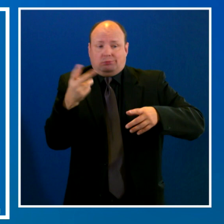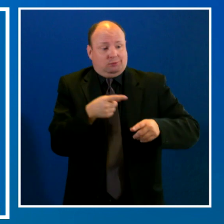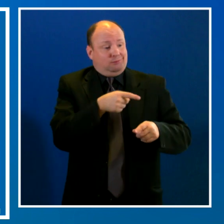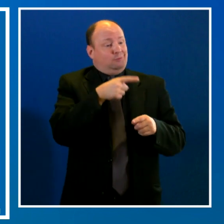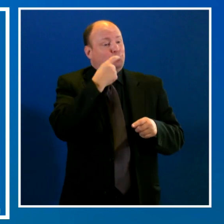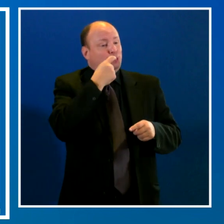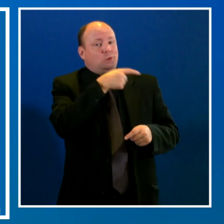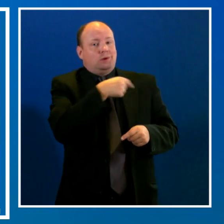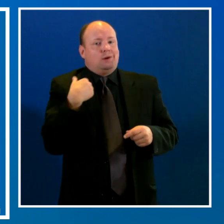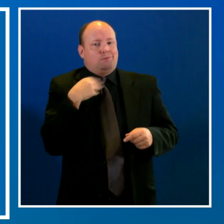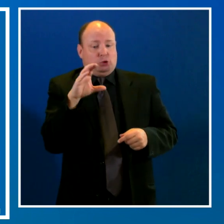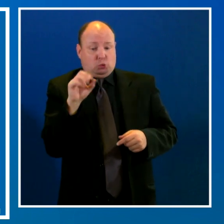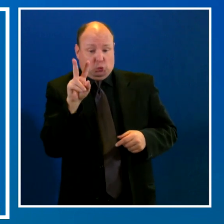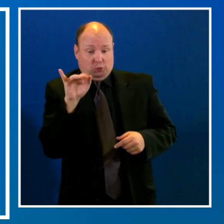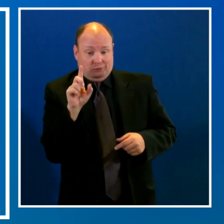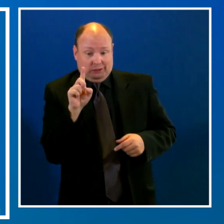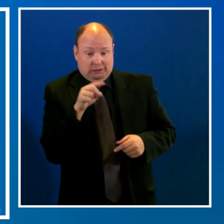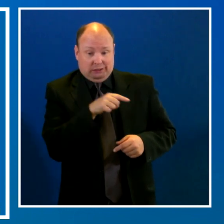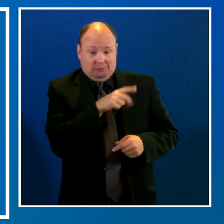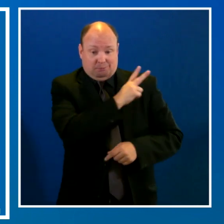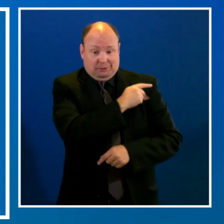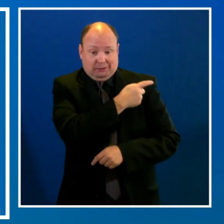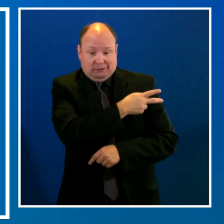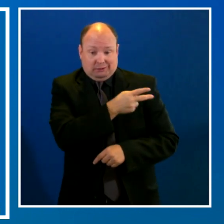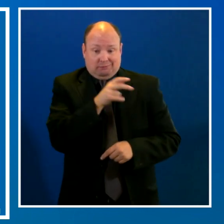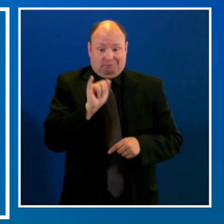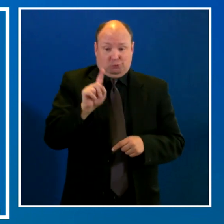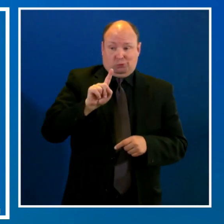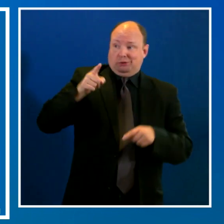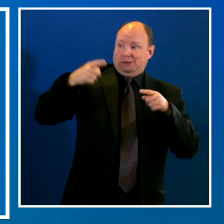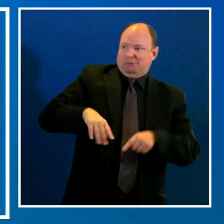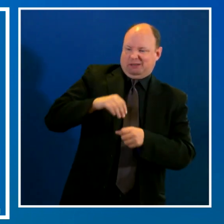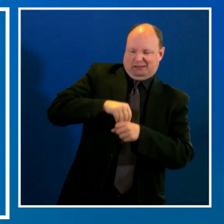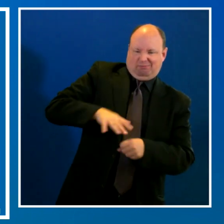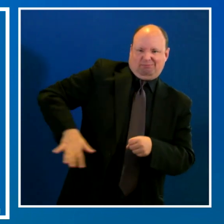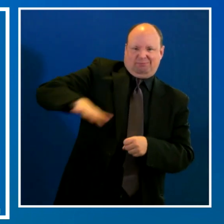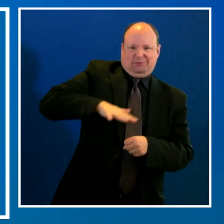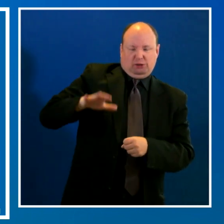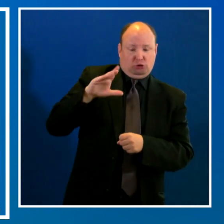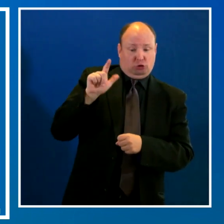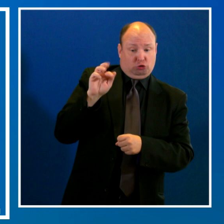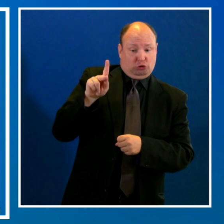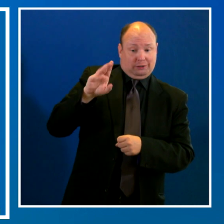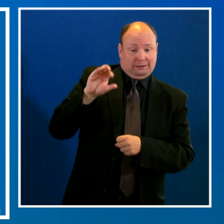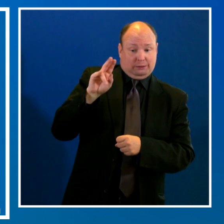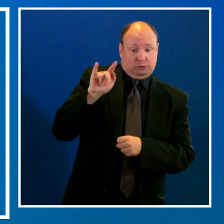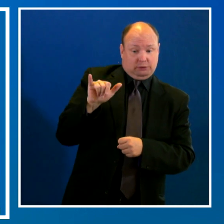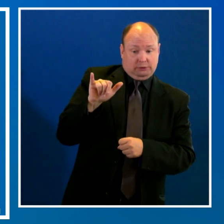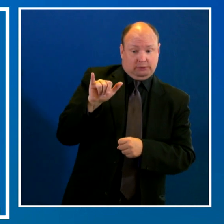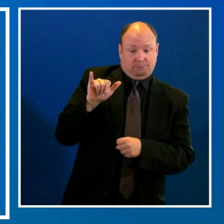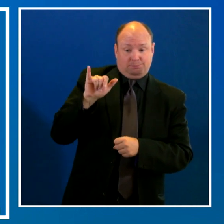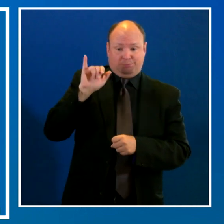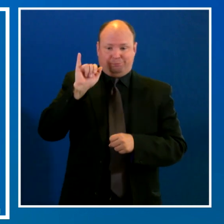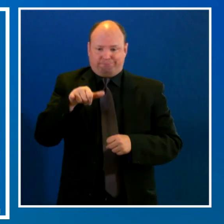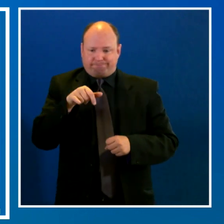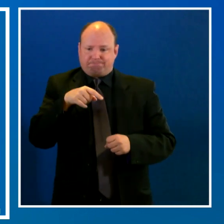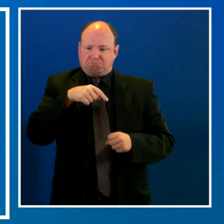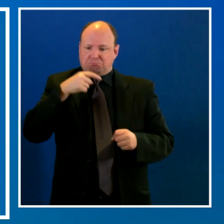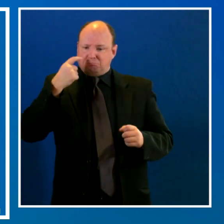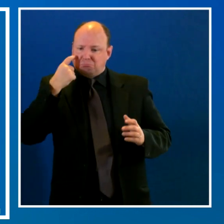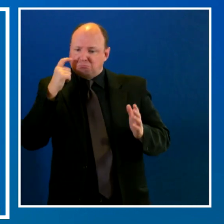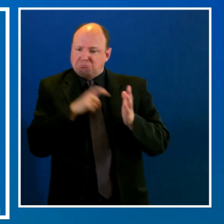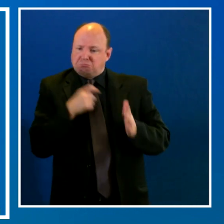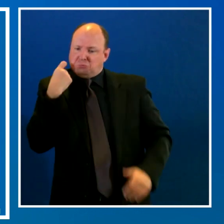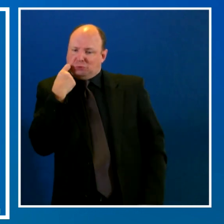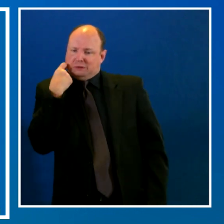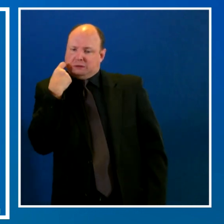an average of 156 in mid-September to below 80 at the end of